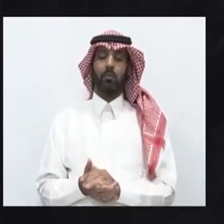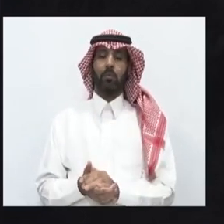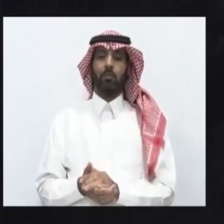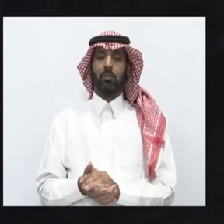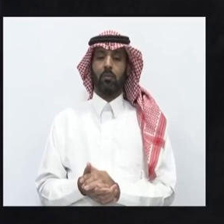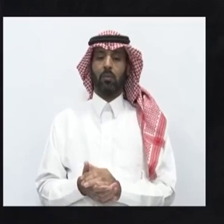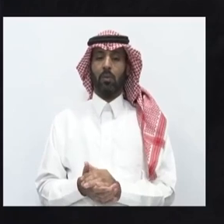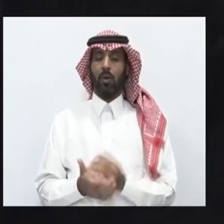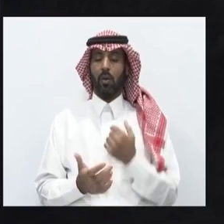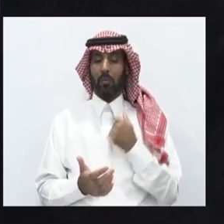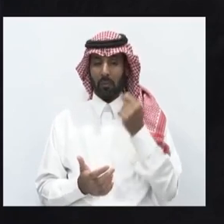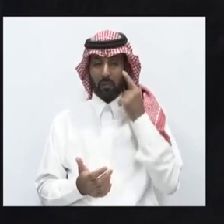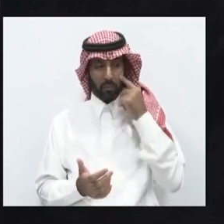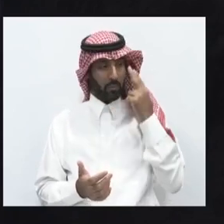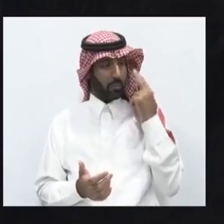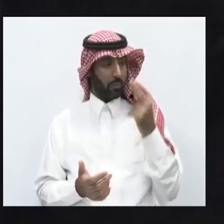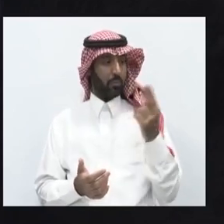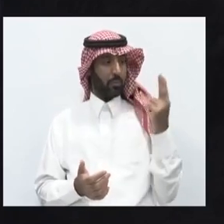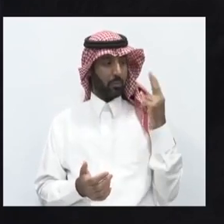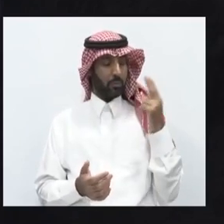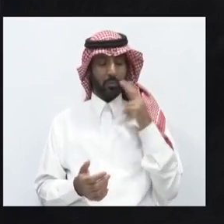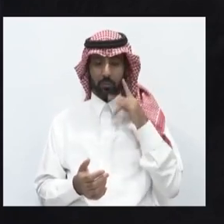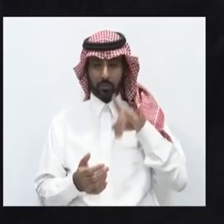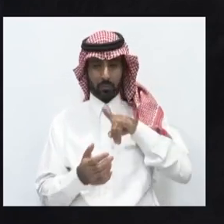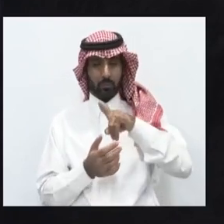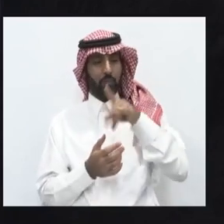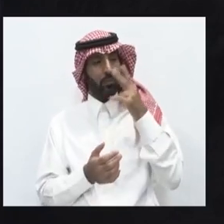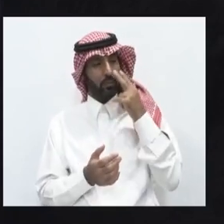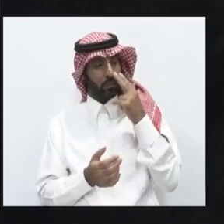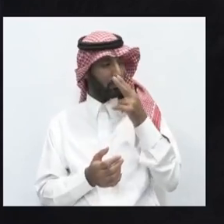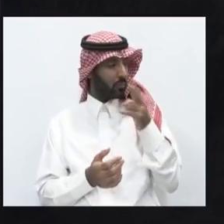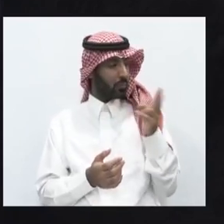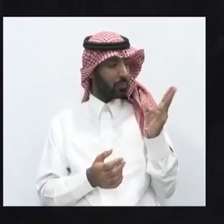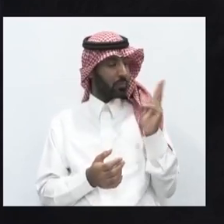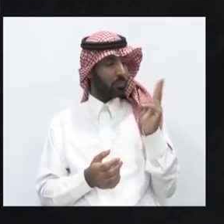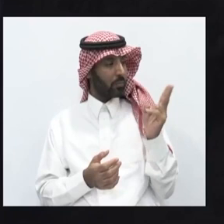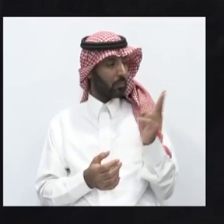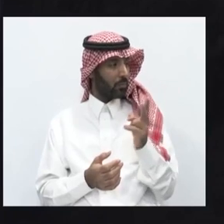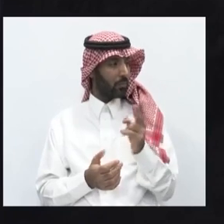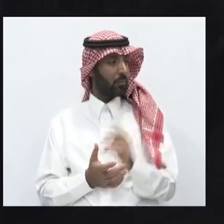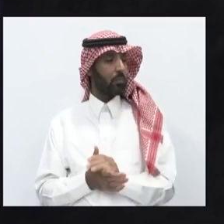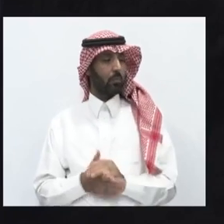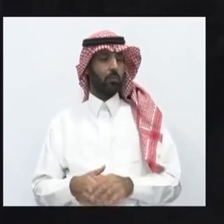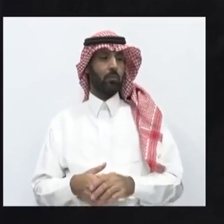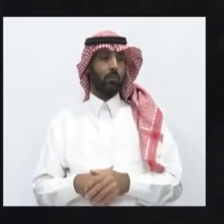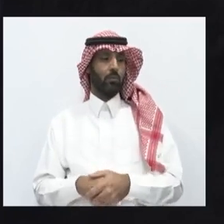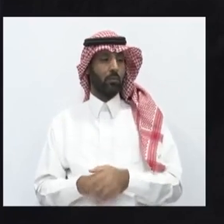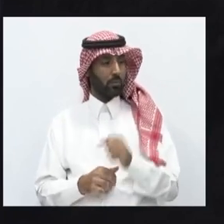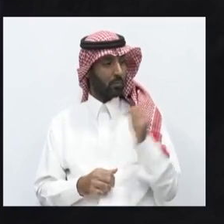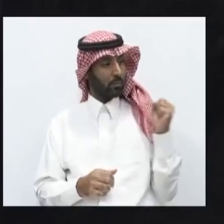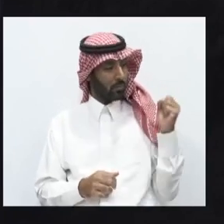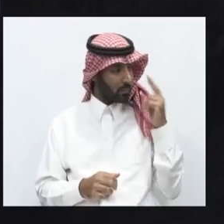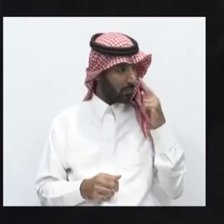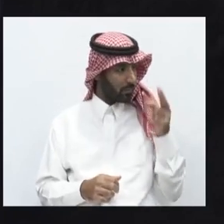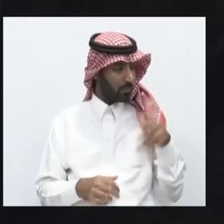course, I prefer the windows so that when we take off or even when we are in the sky, I can open the window